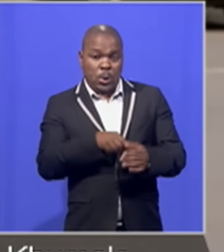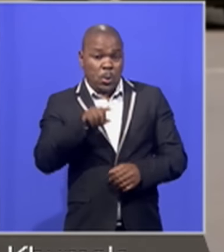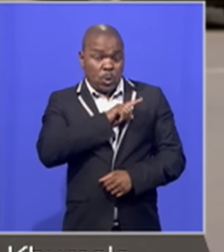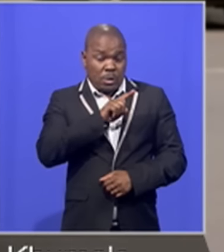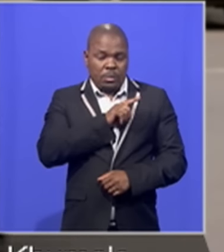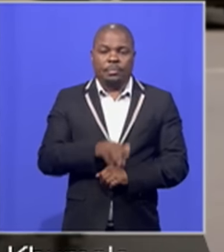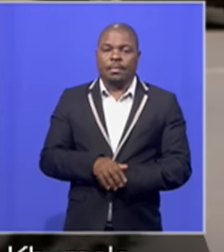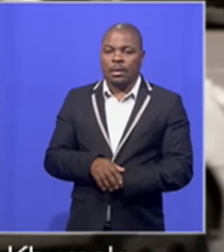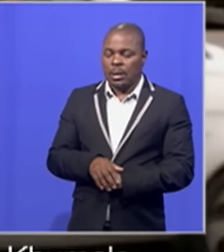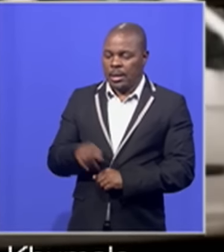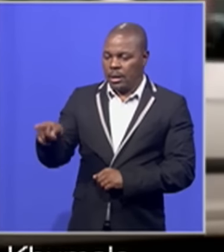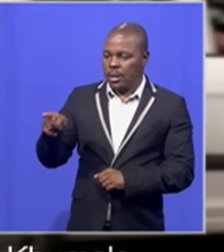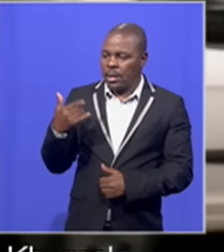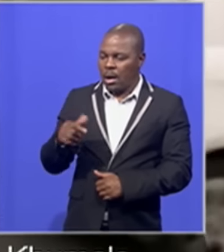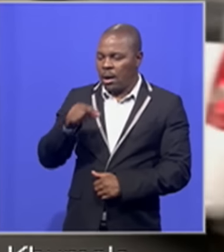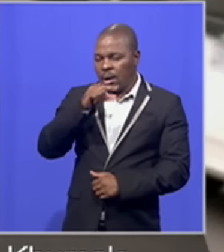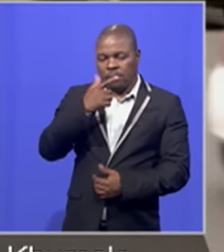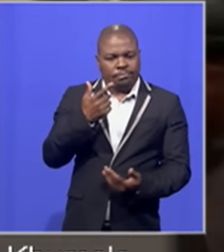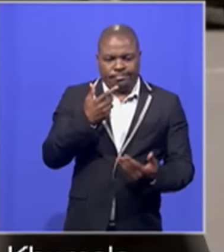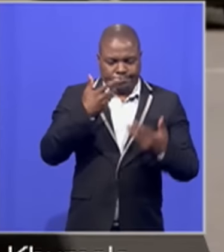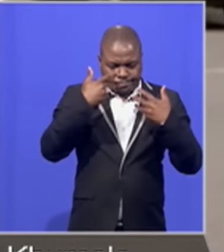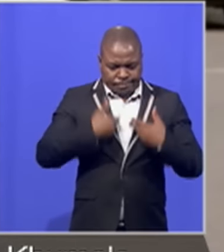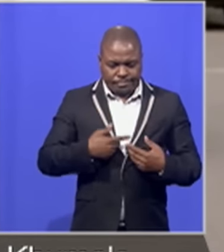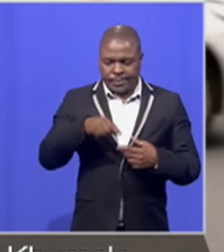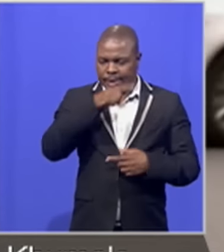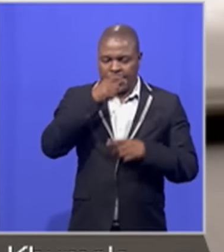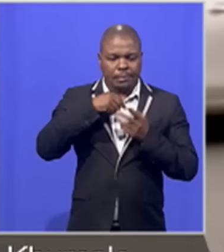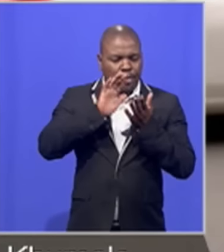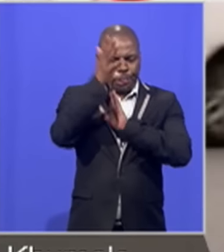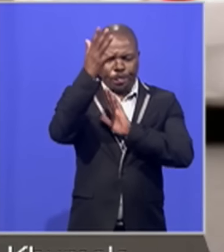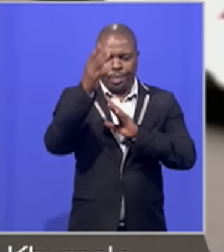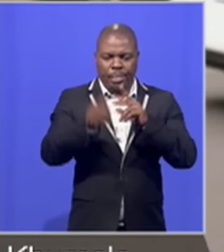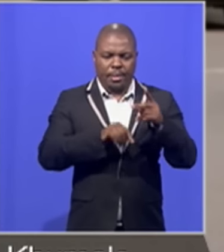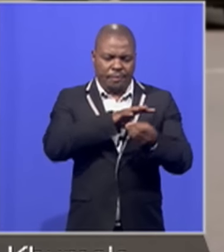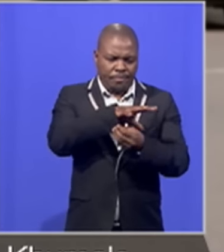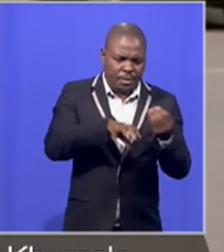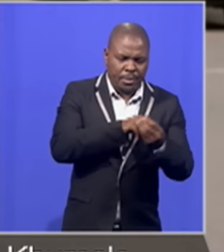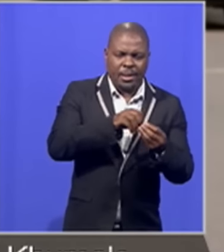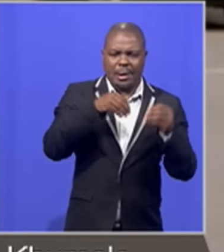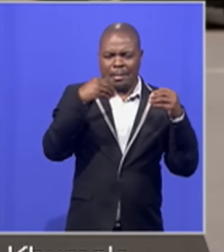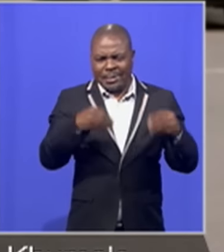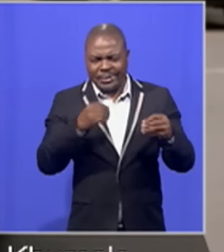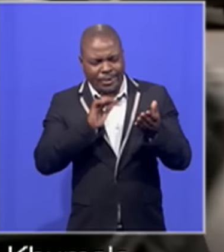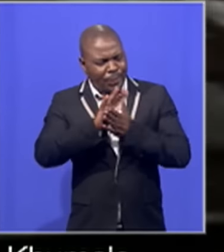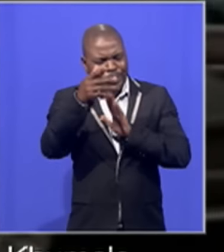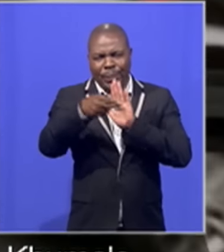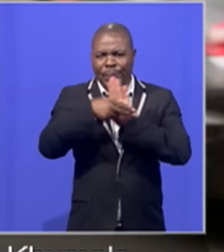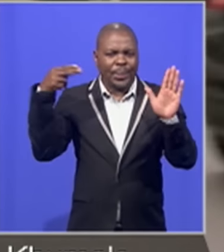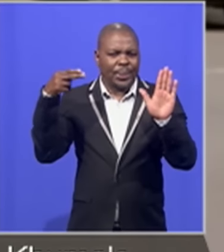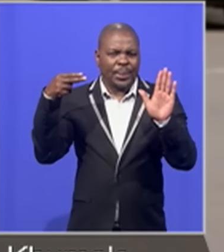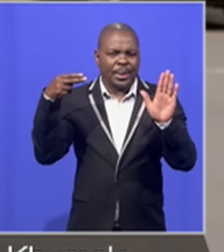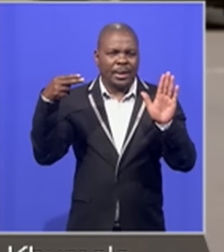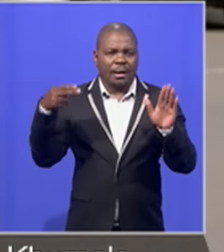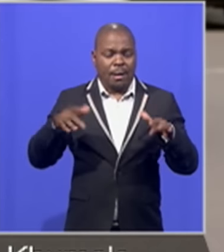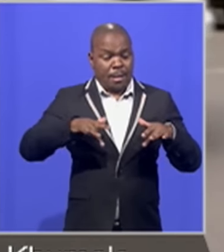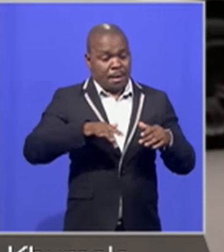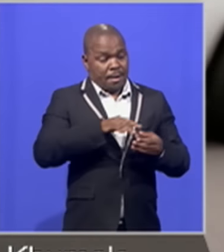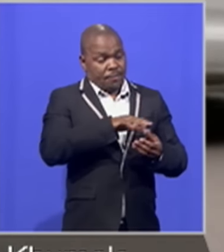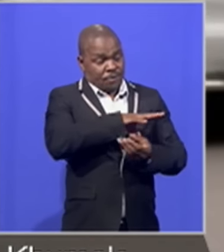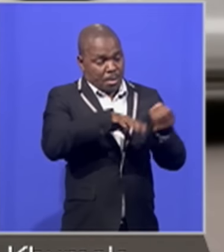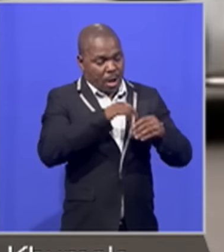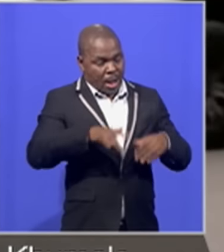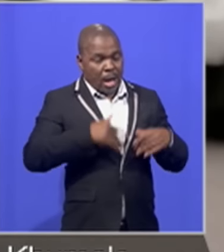caused irreparable damage to myself and my family and my business. It's also put my family's lives in danger.